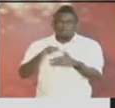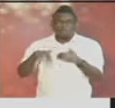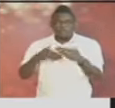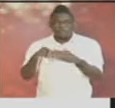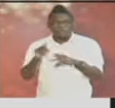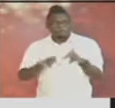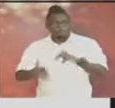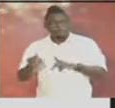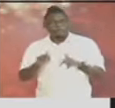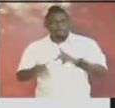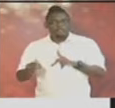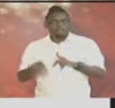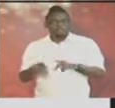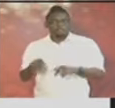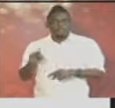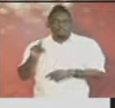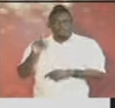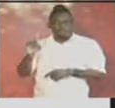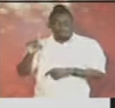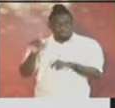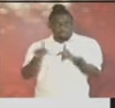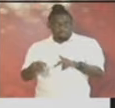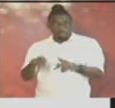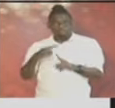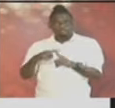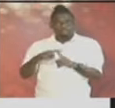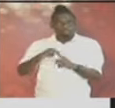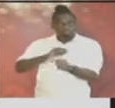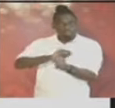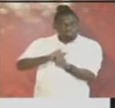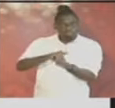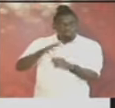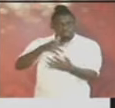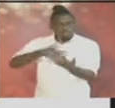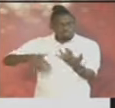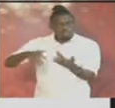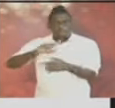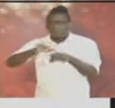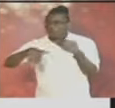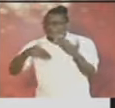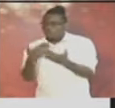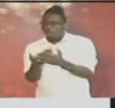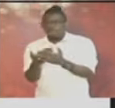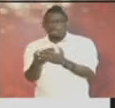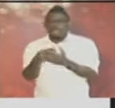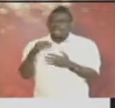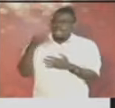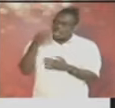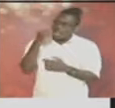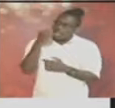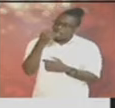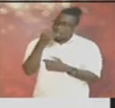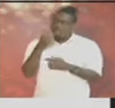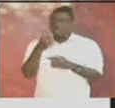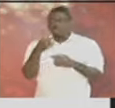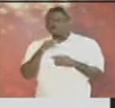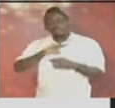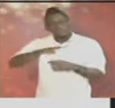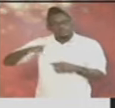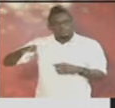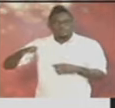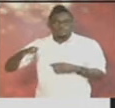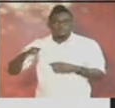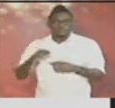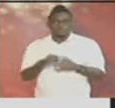really helps us identify what is taking place. And it helps us as we use it to supplement the map of the confirmed